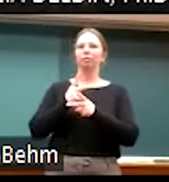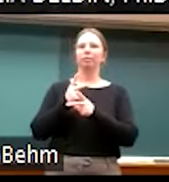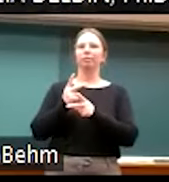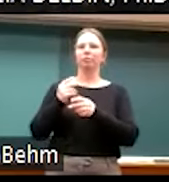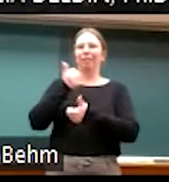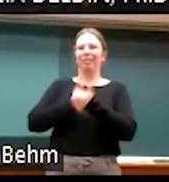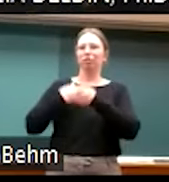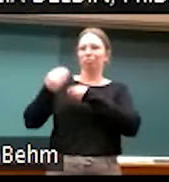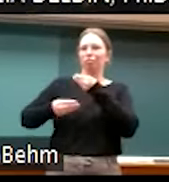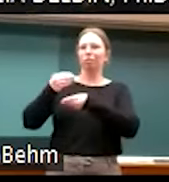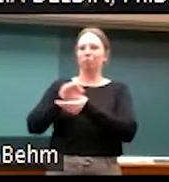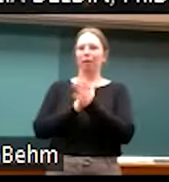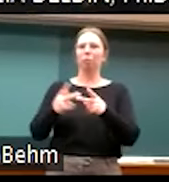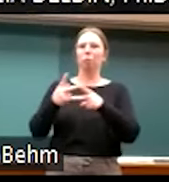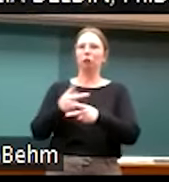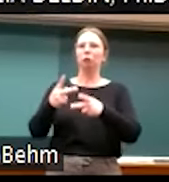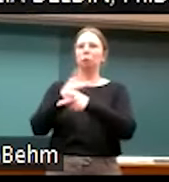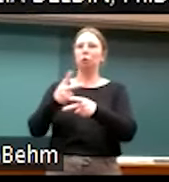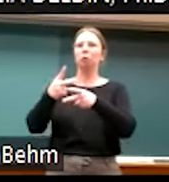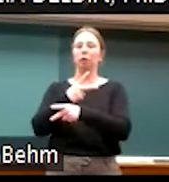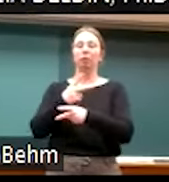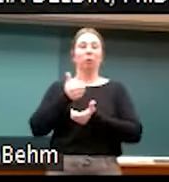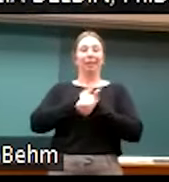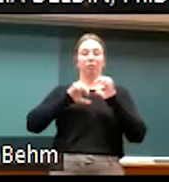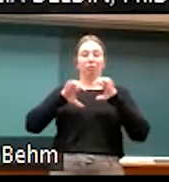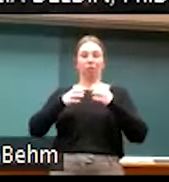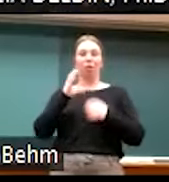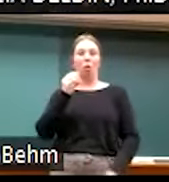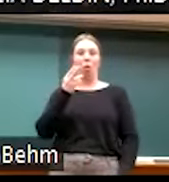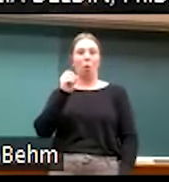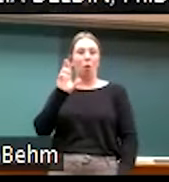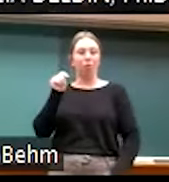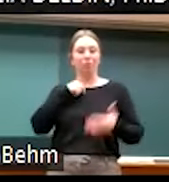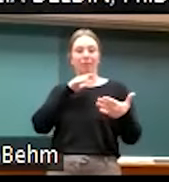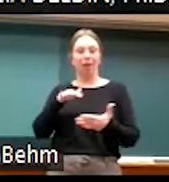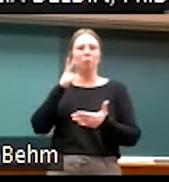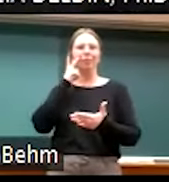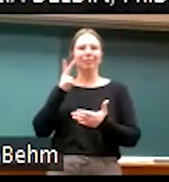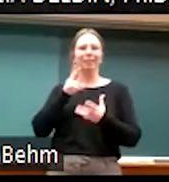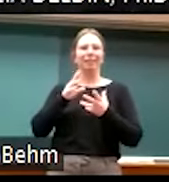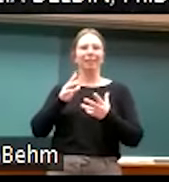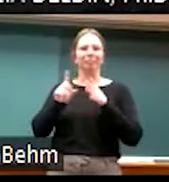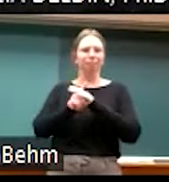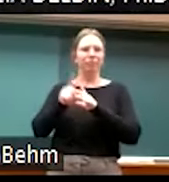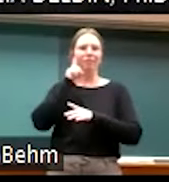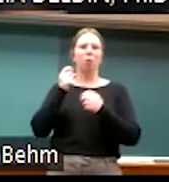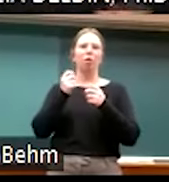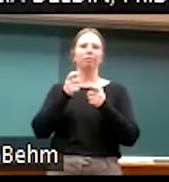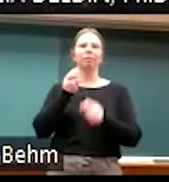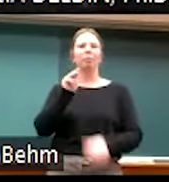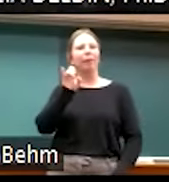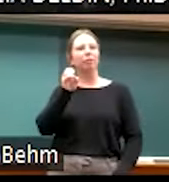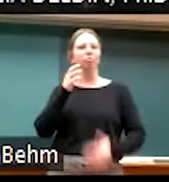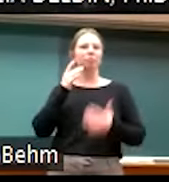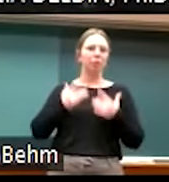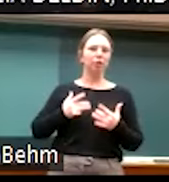So with each successive cohort, you see the cumulative lifetime prevalence of just major depression, which is of course one of